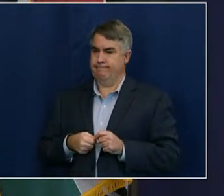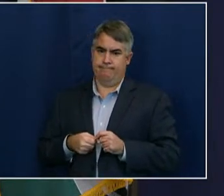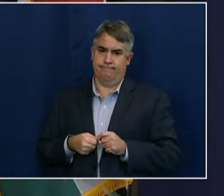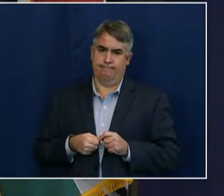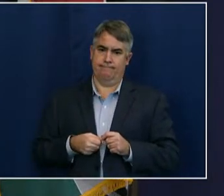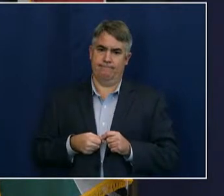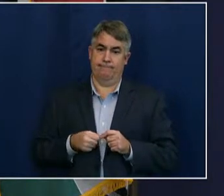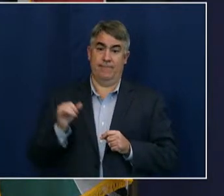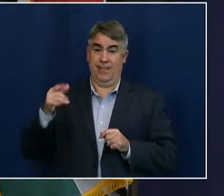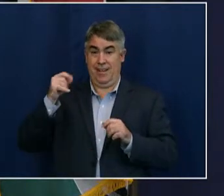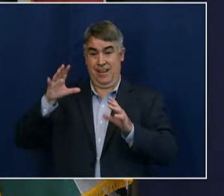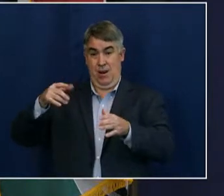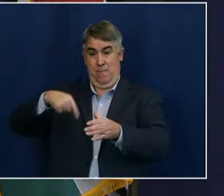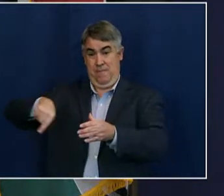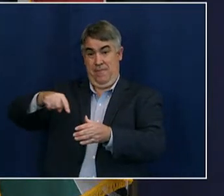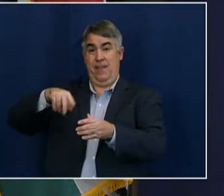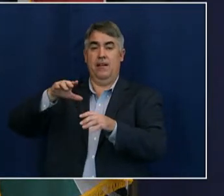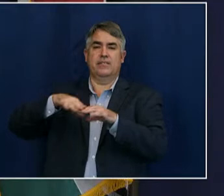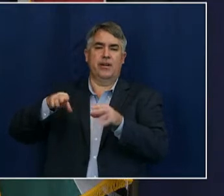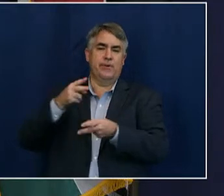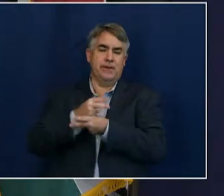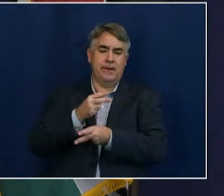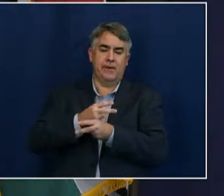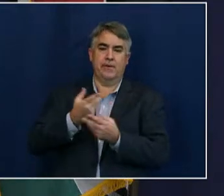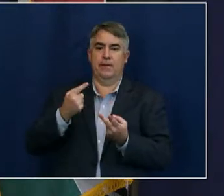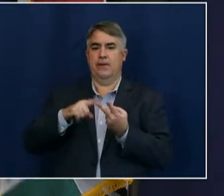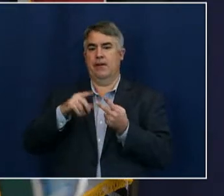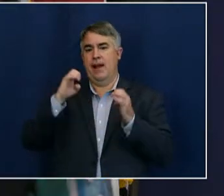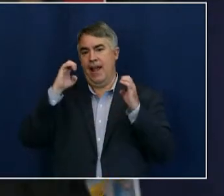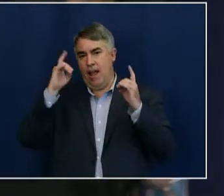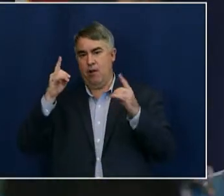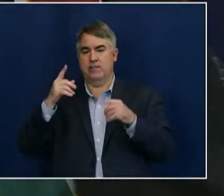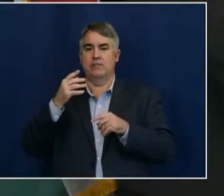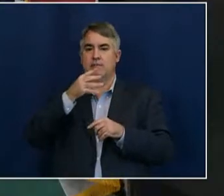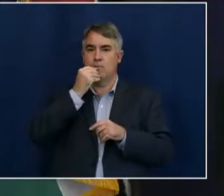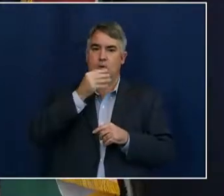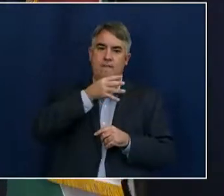and education, and then food and agriculture. Thank you.